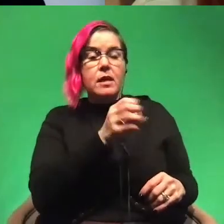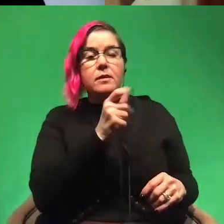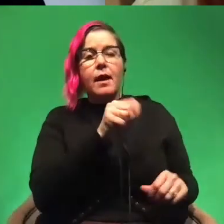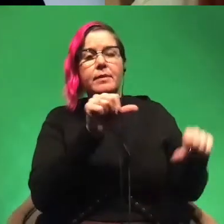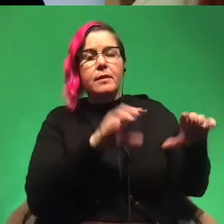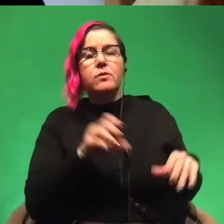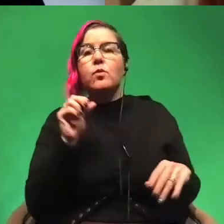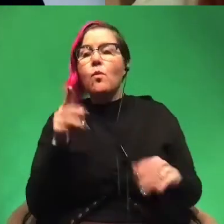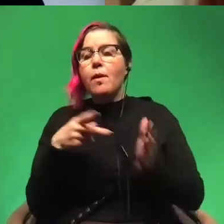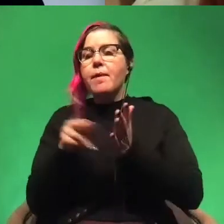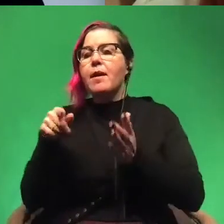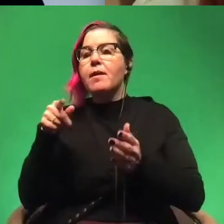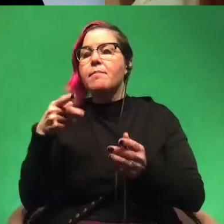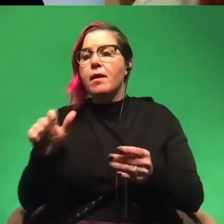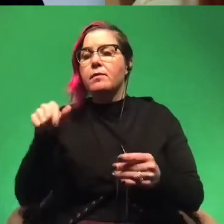patreon.com/skypeascientist or